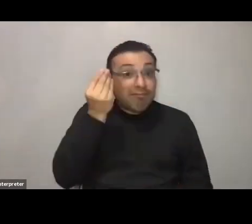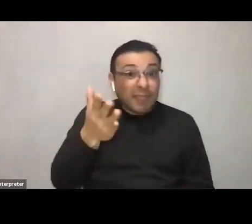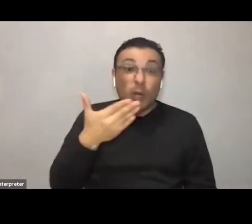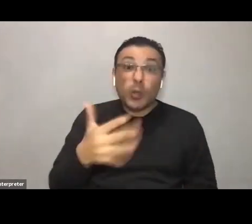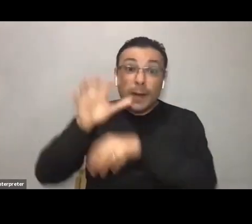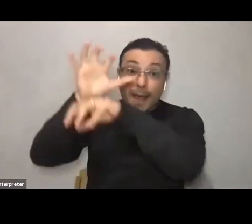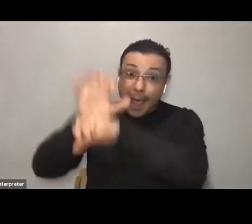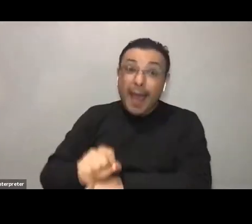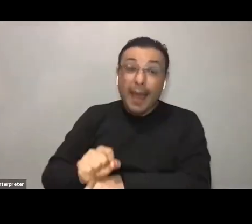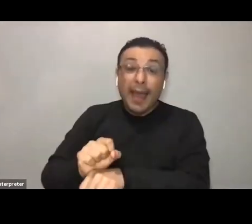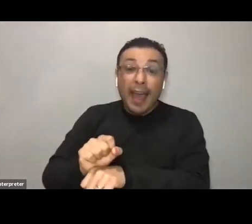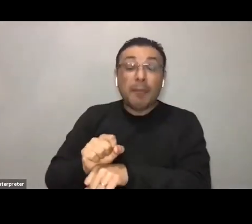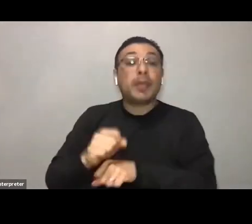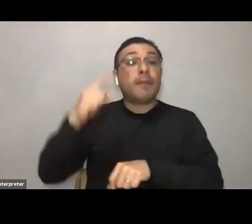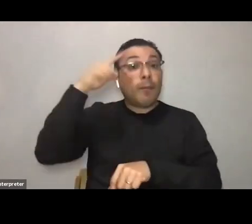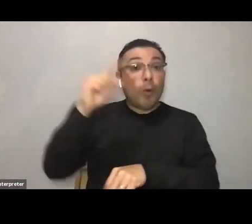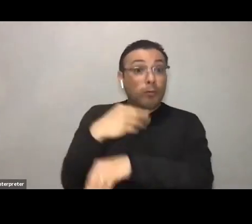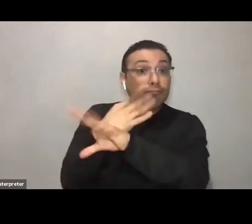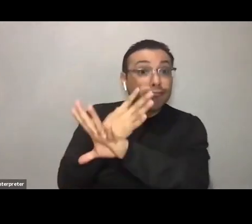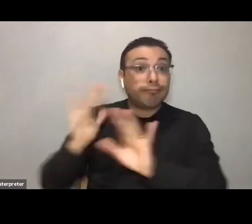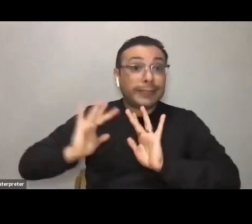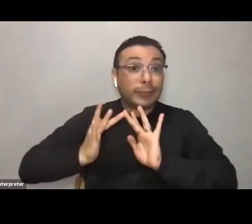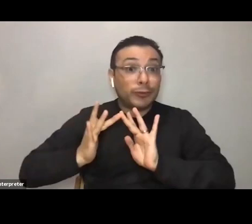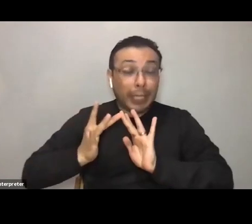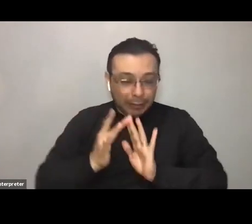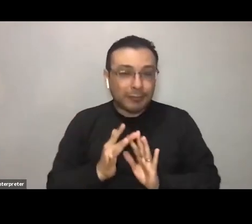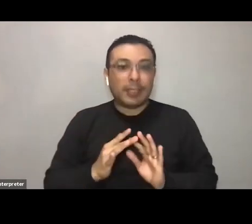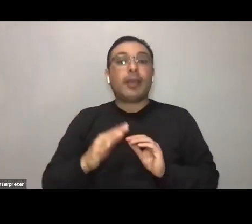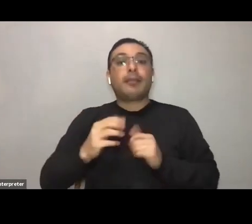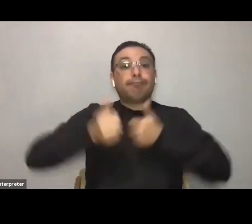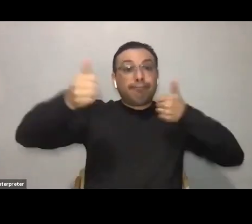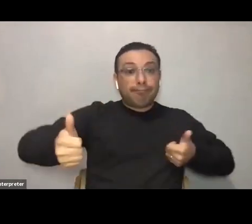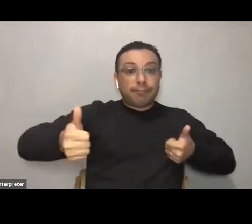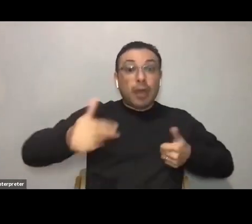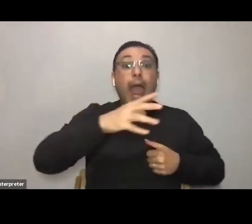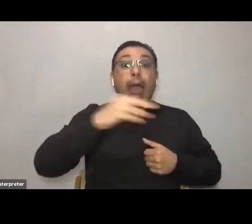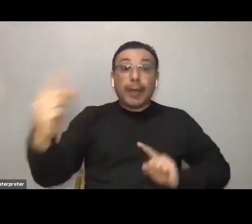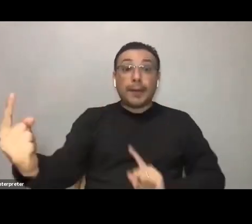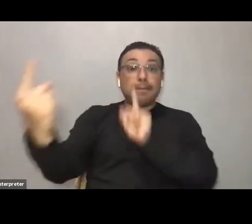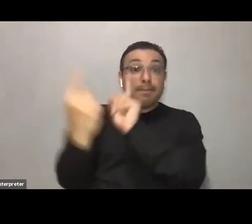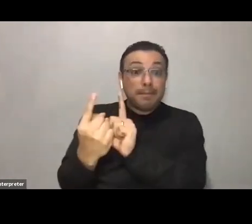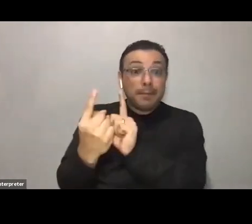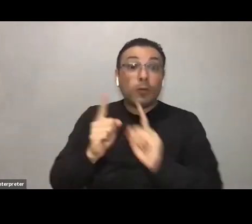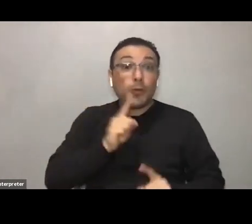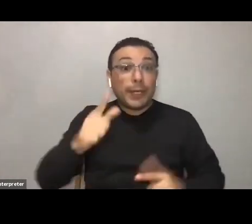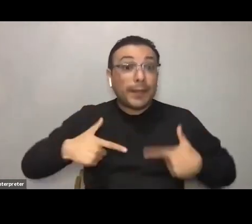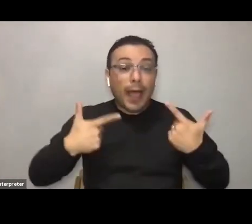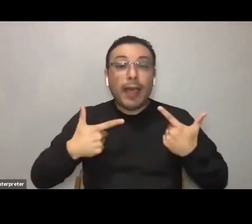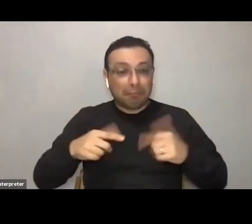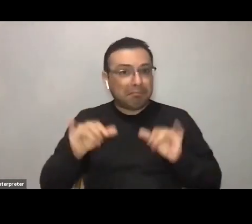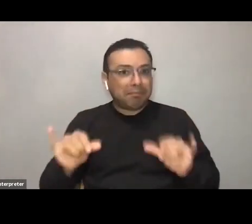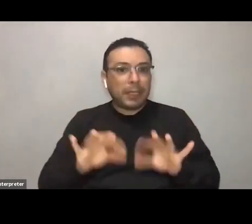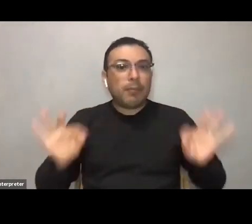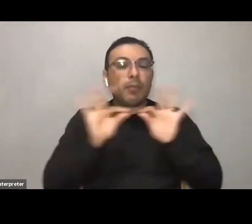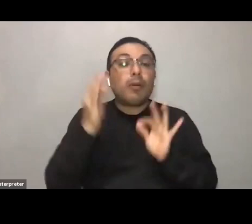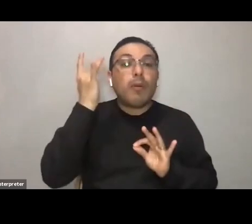into both virtually and when we get back to real life programming. It's extremely helpful for those of us who can't